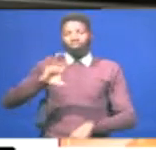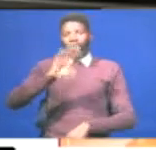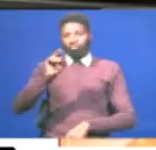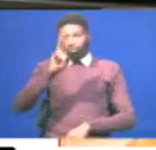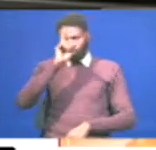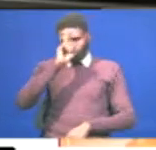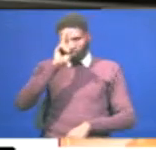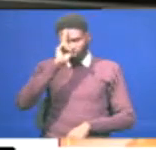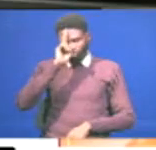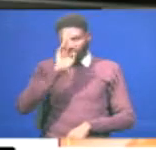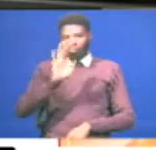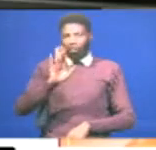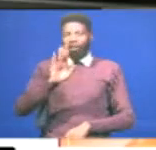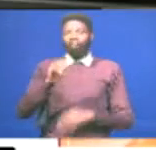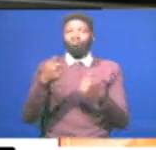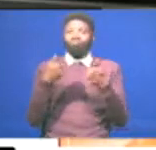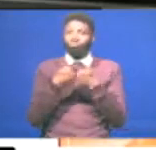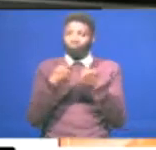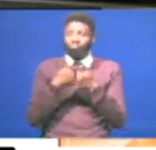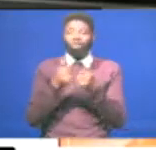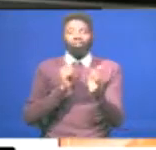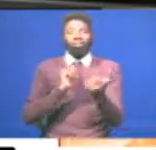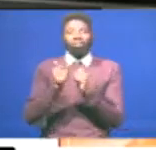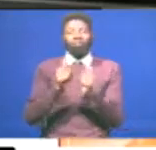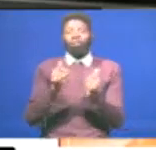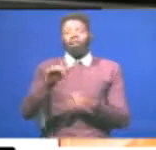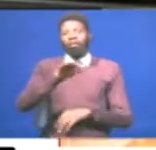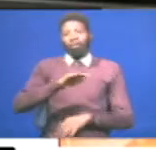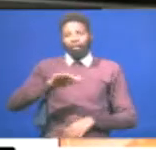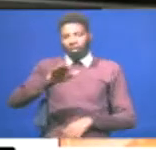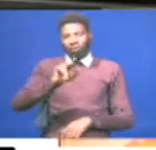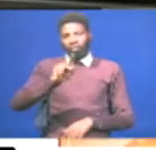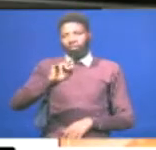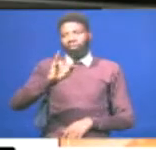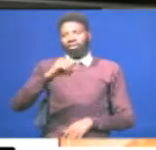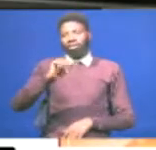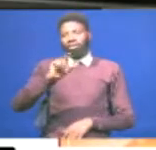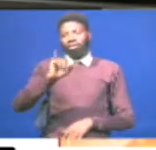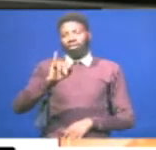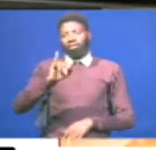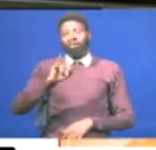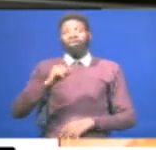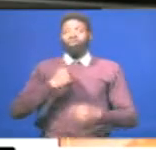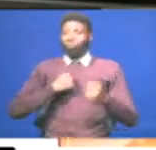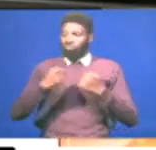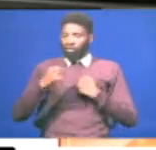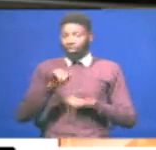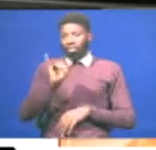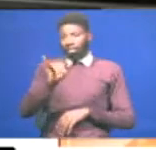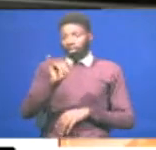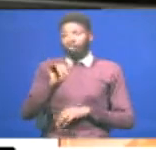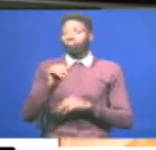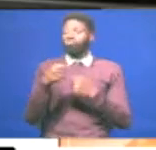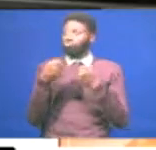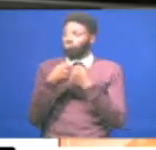Cooperation Organization Games going on in Kigali, Rwanda. The week-long Interforce tournament has attracted participants